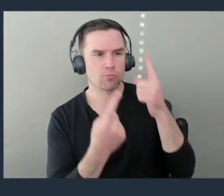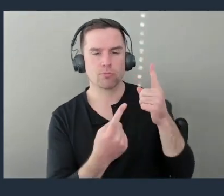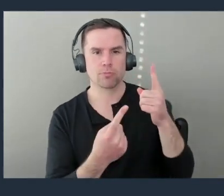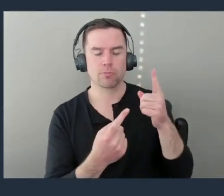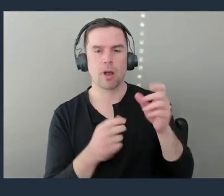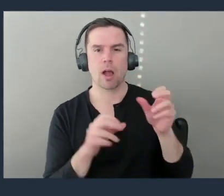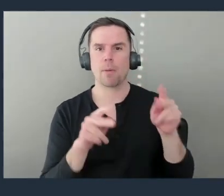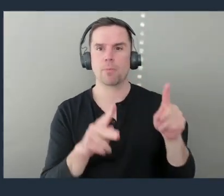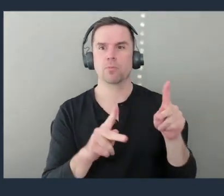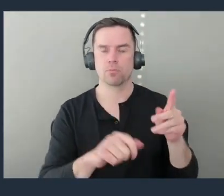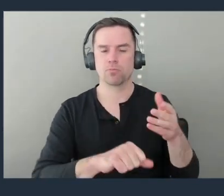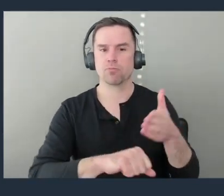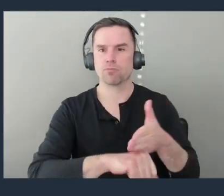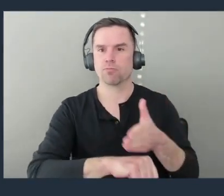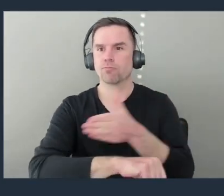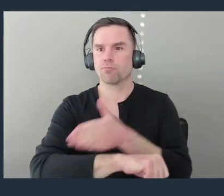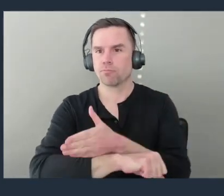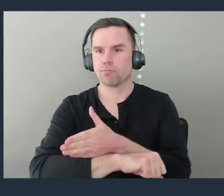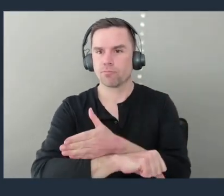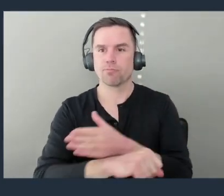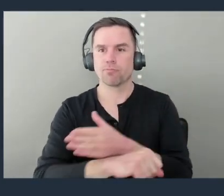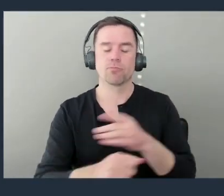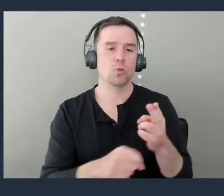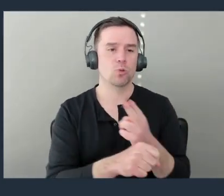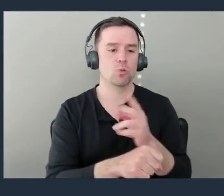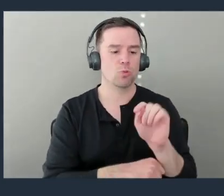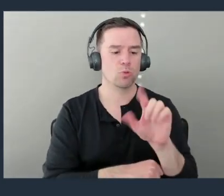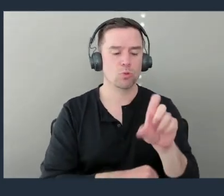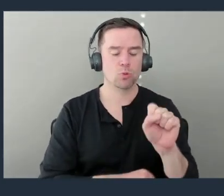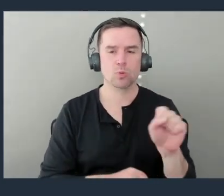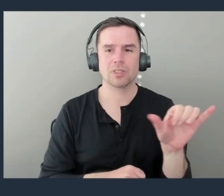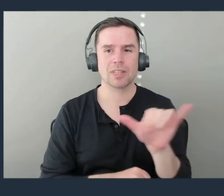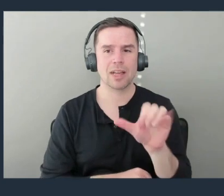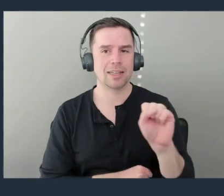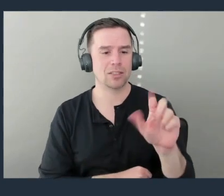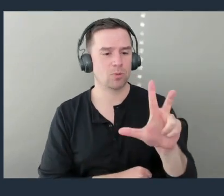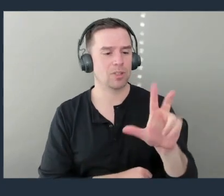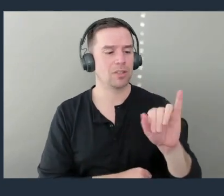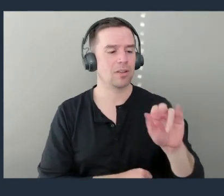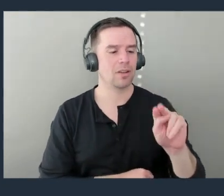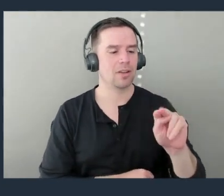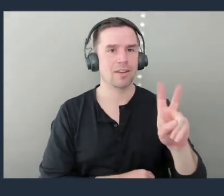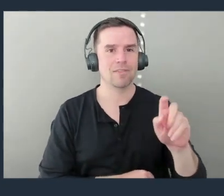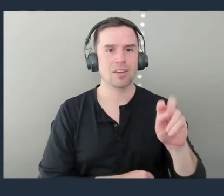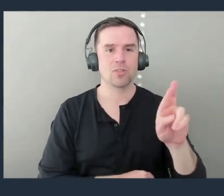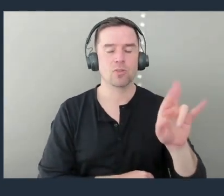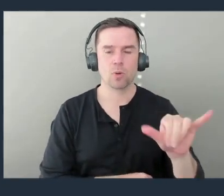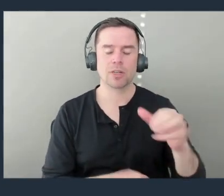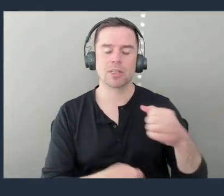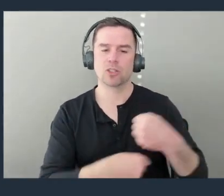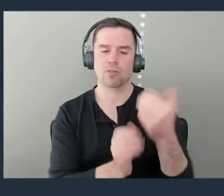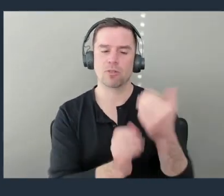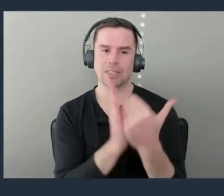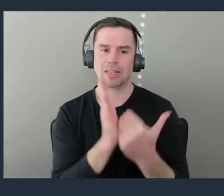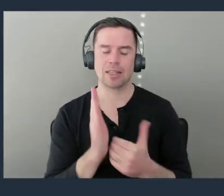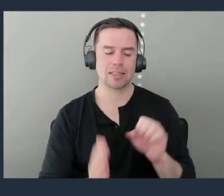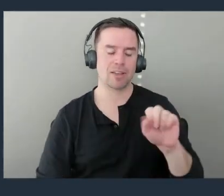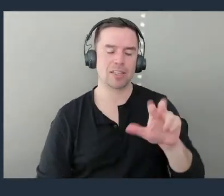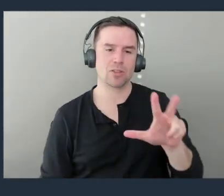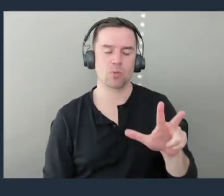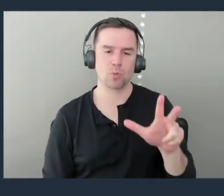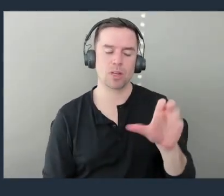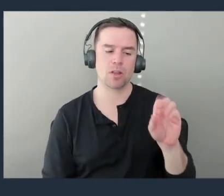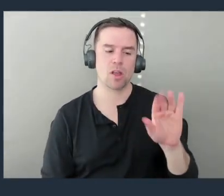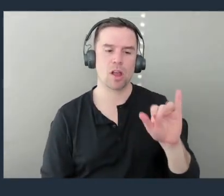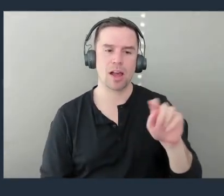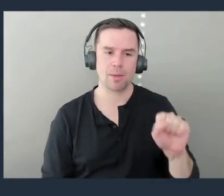opportunities. You can use tools like S3 Inventory that generates a list of S3 objects along with the related metadata